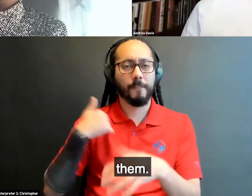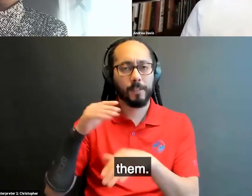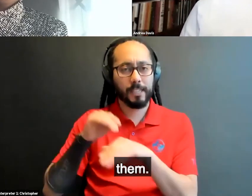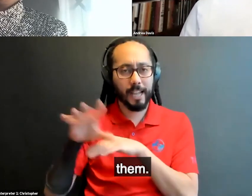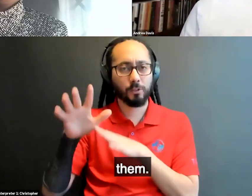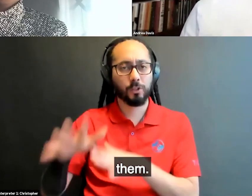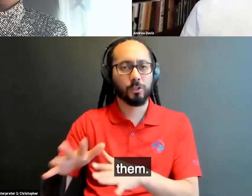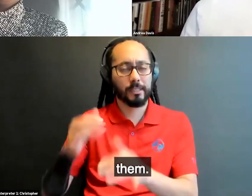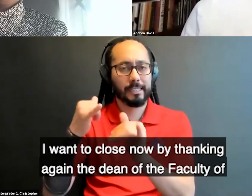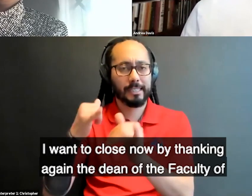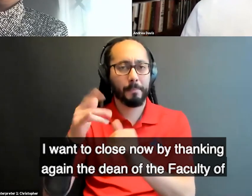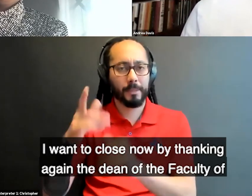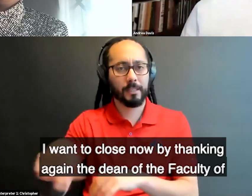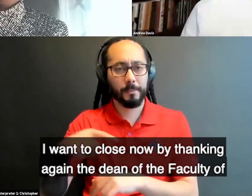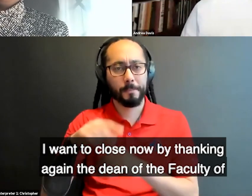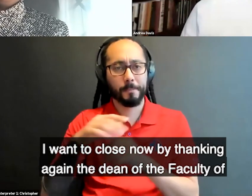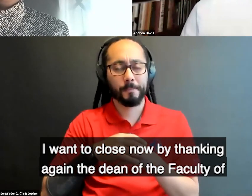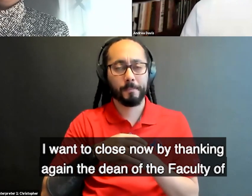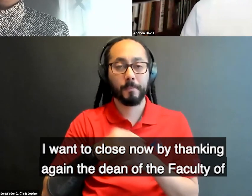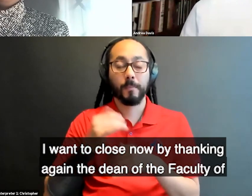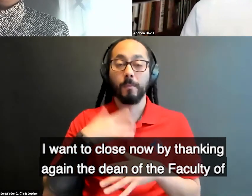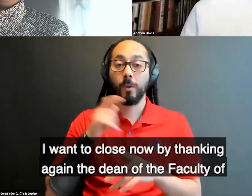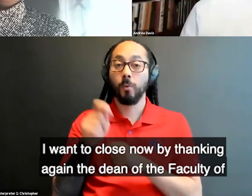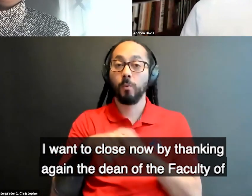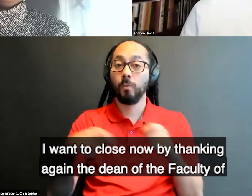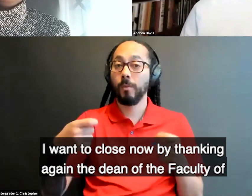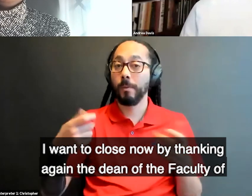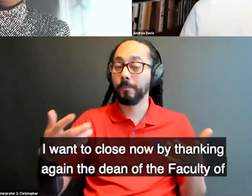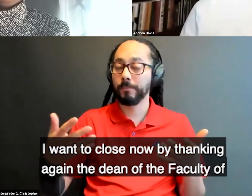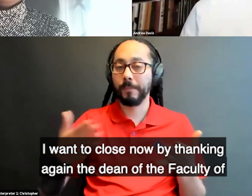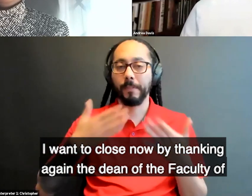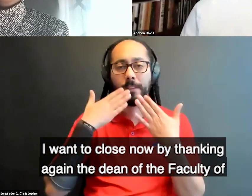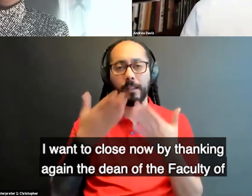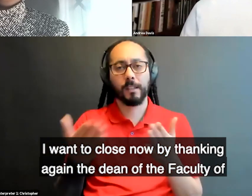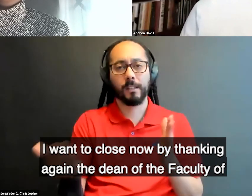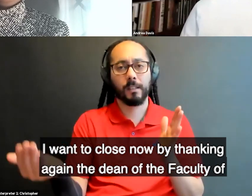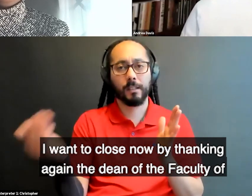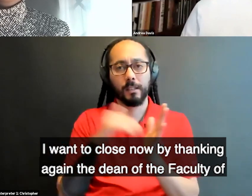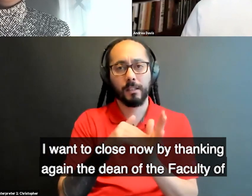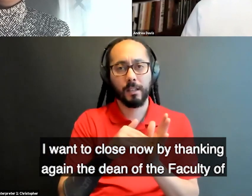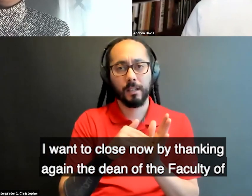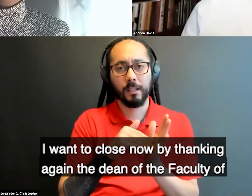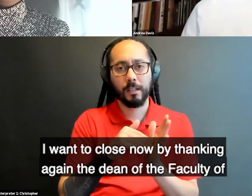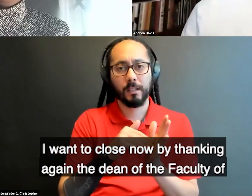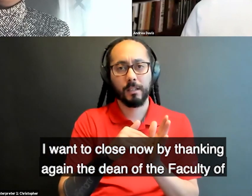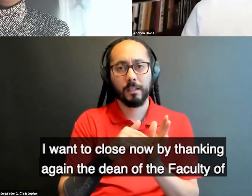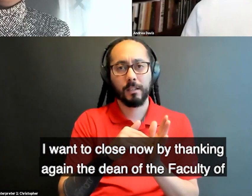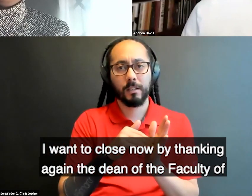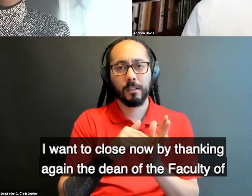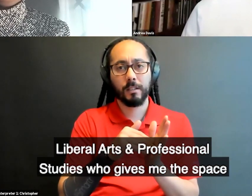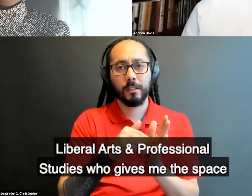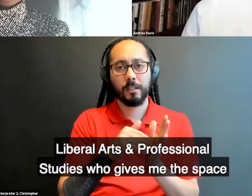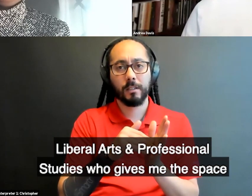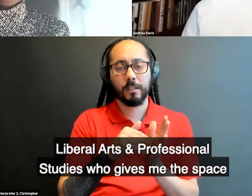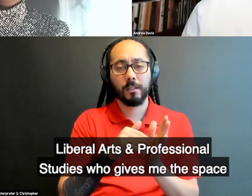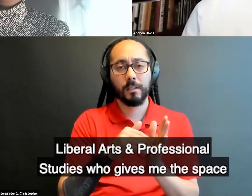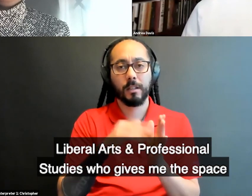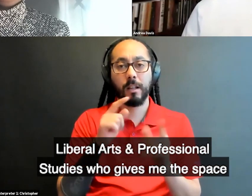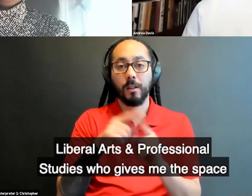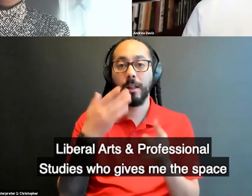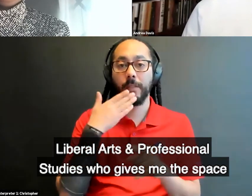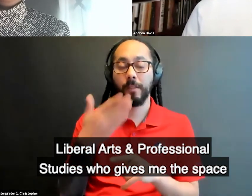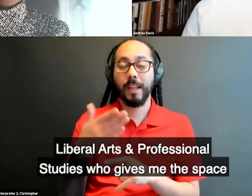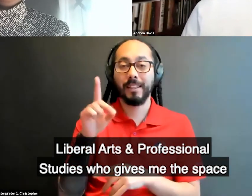them. I want to close now by thanking again the Dean of the Faculty of Liberal Arts and